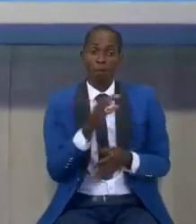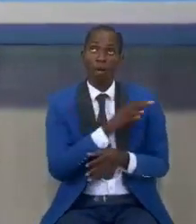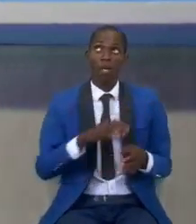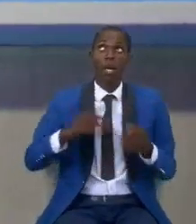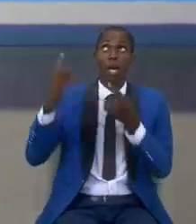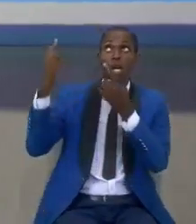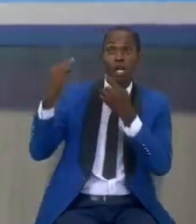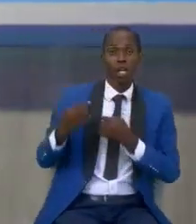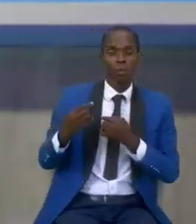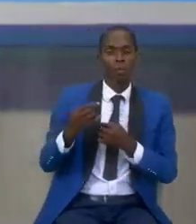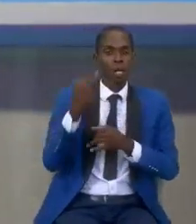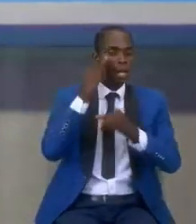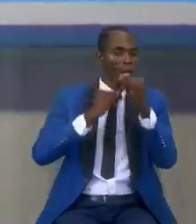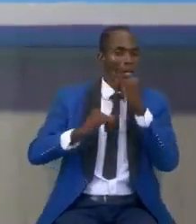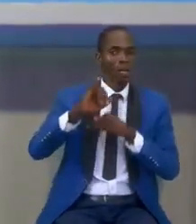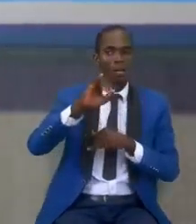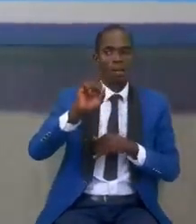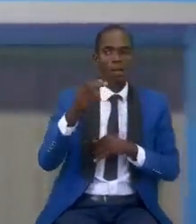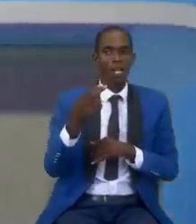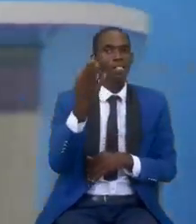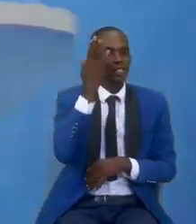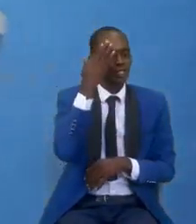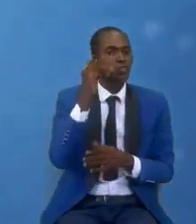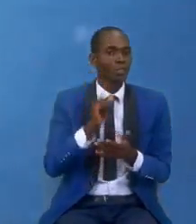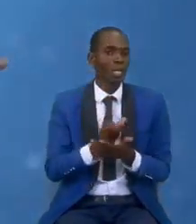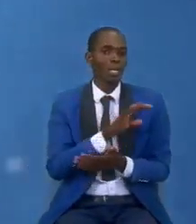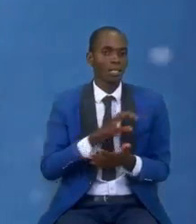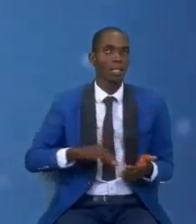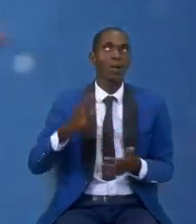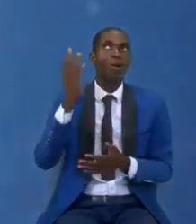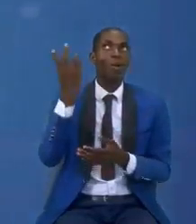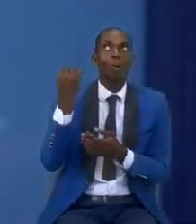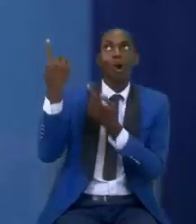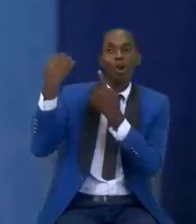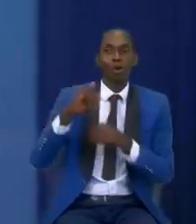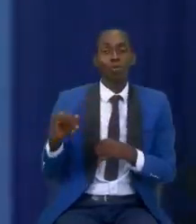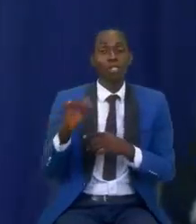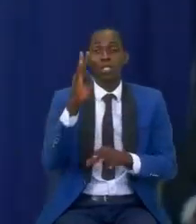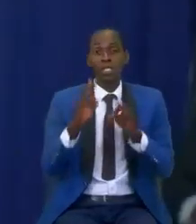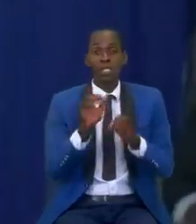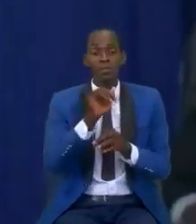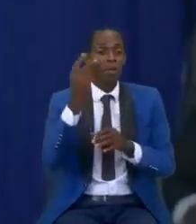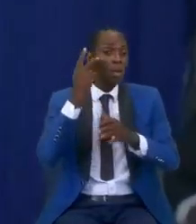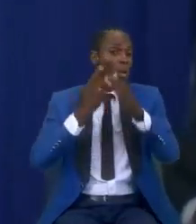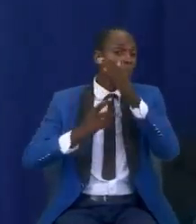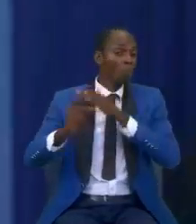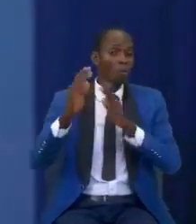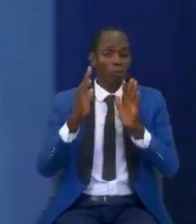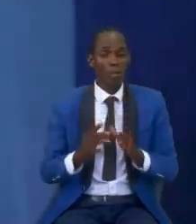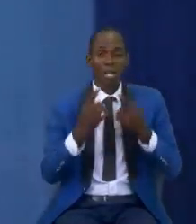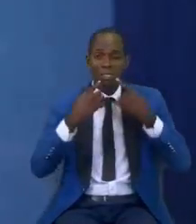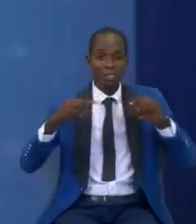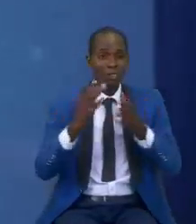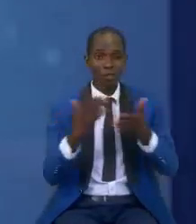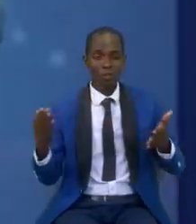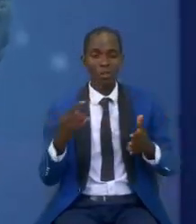if a prophet declares something, he tells us, number one, a virgin shall conceive and bring forth a